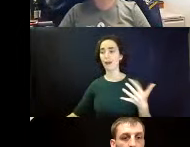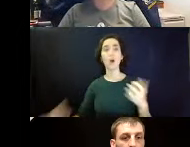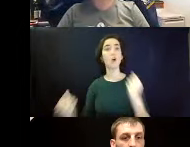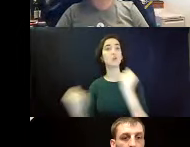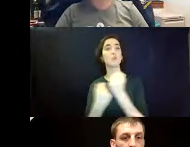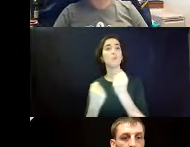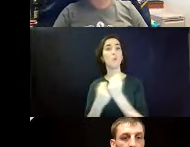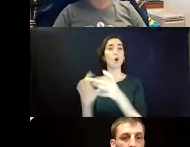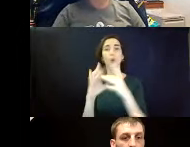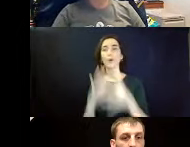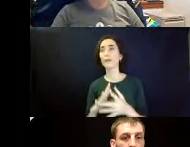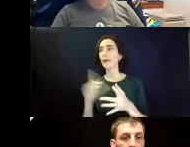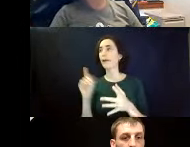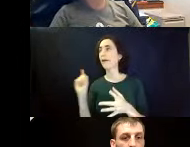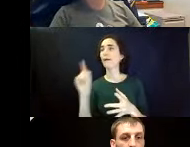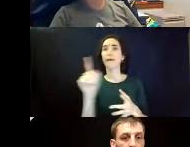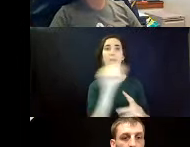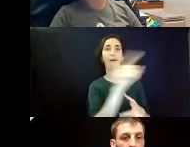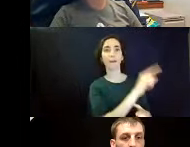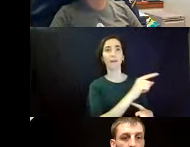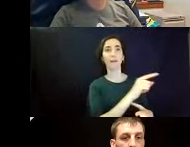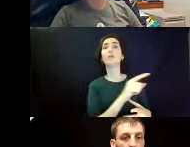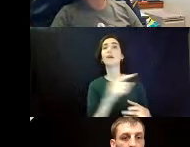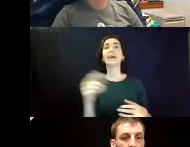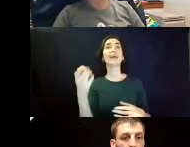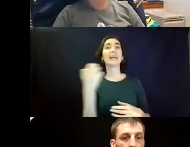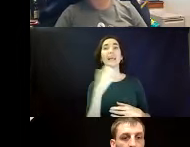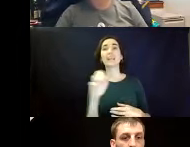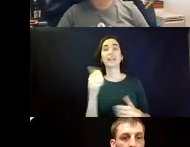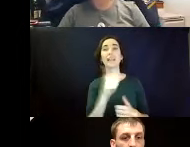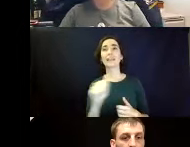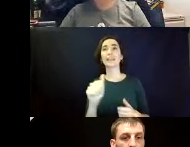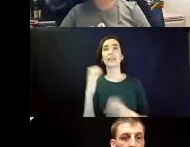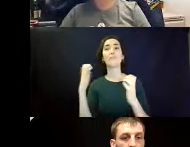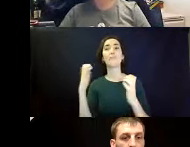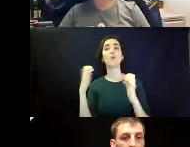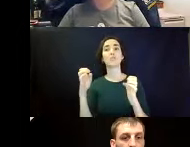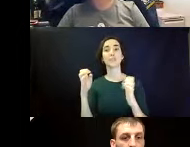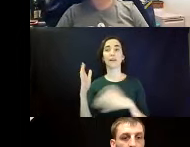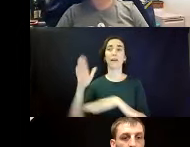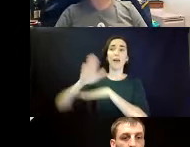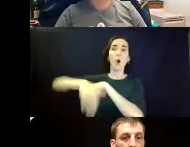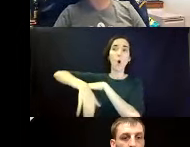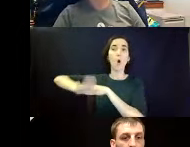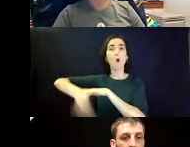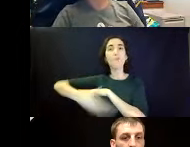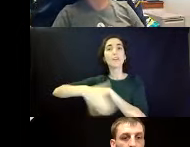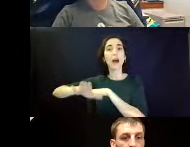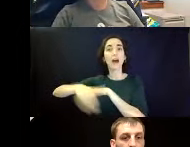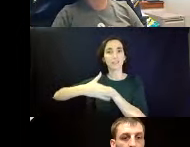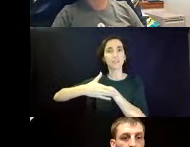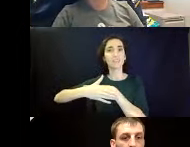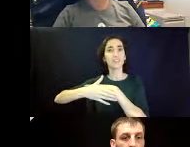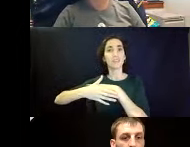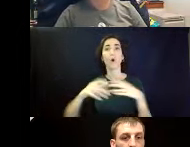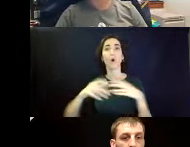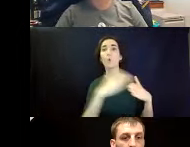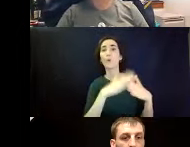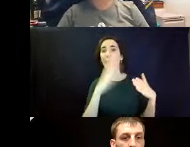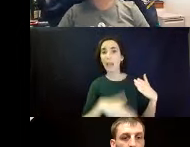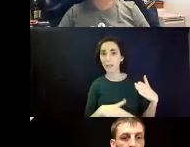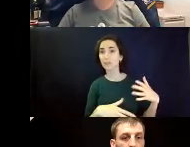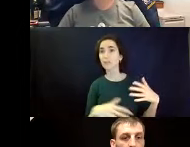coordinators, and have any emergency after hours lines. If your doctor has an after hour line, then go ahead and put